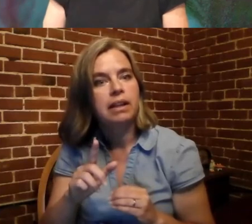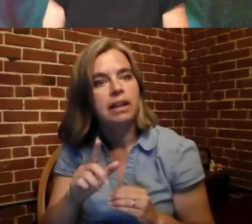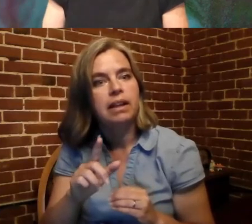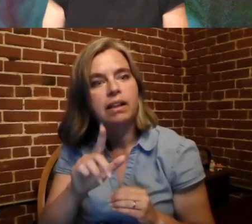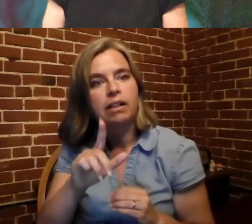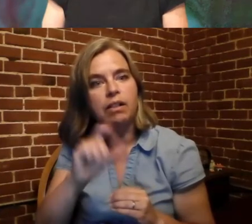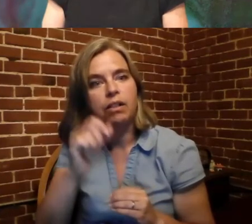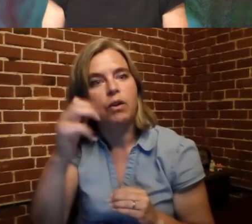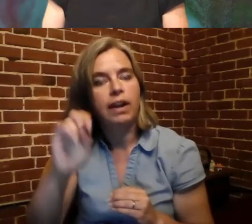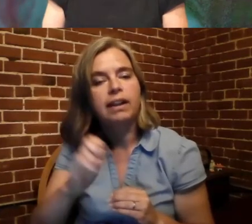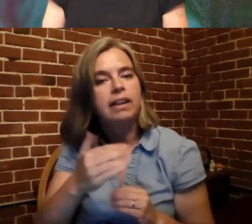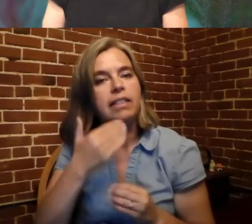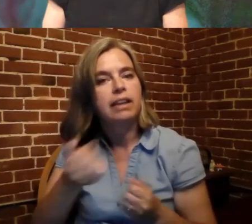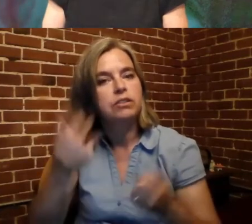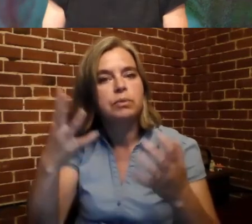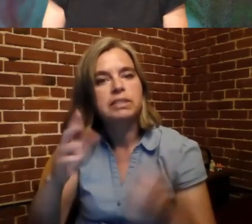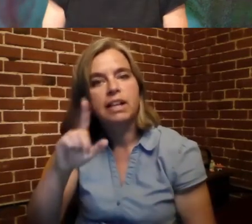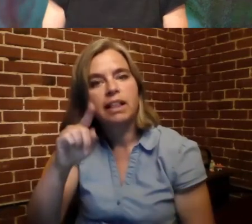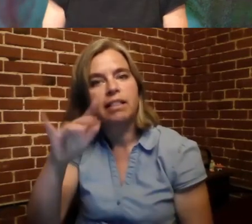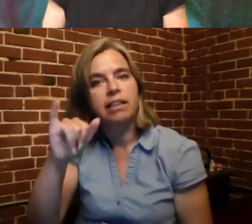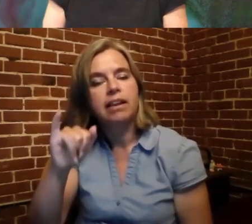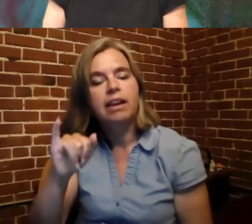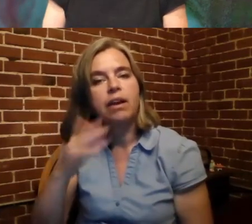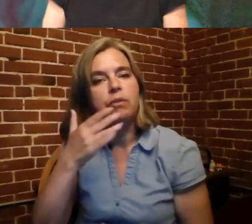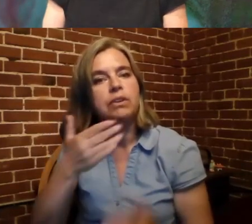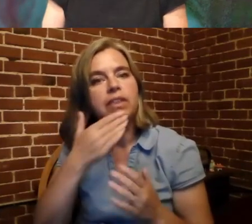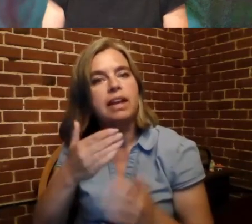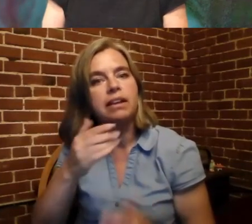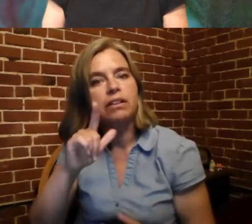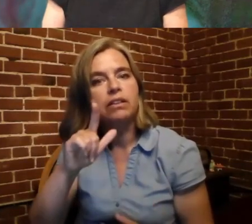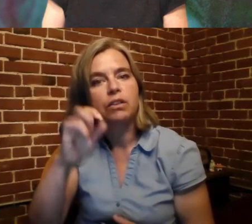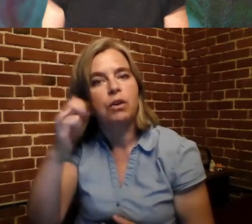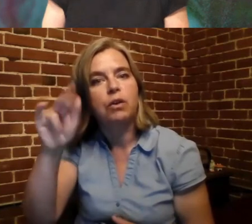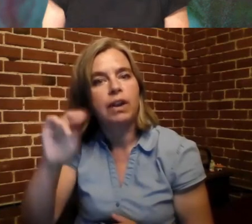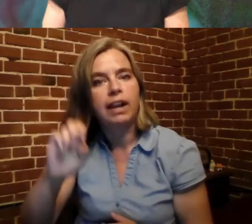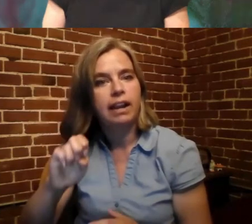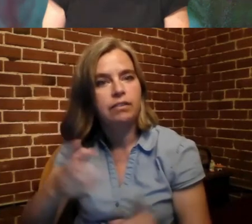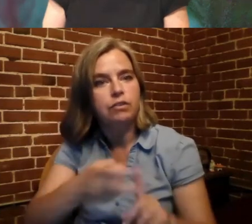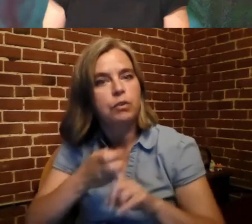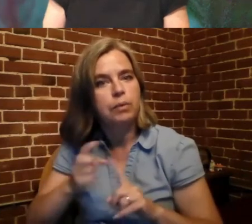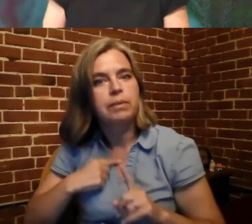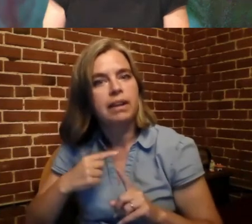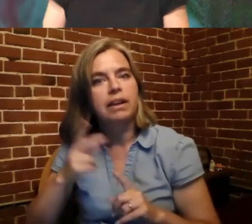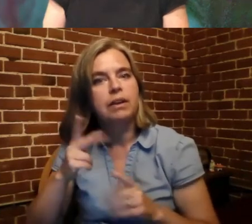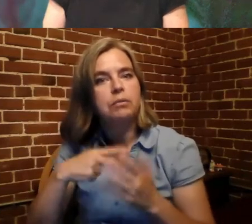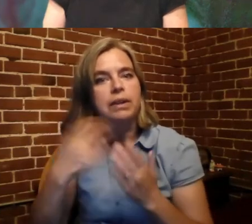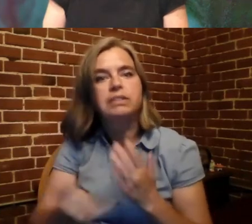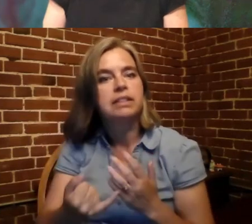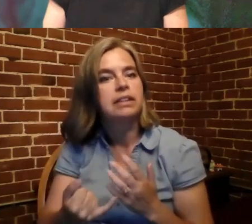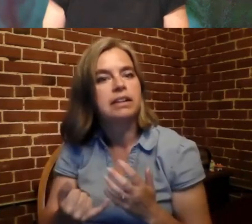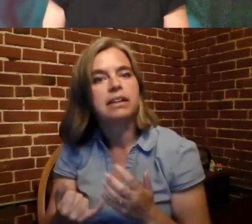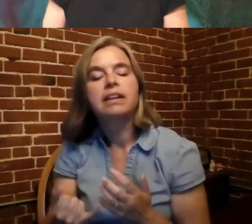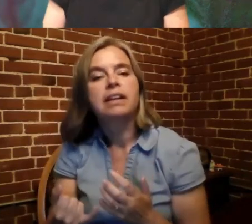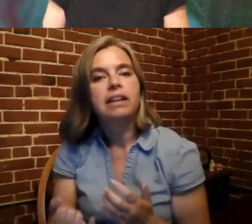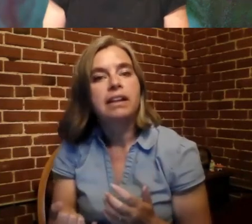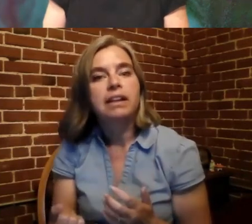Thank you so much. Yeah, and I also want to just thank Lorraine for getting me on board with this project. Yeah, because otherwise